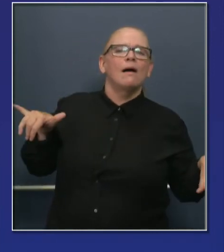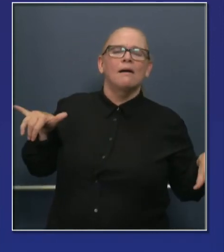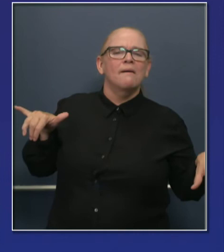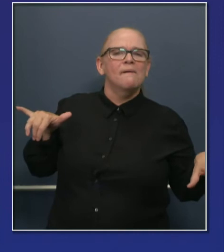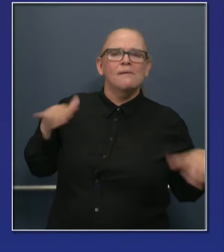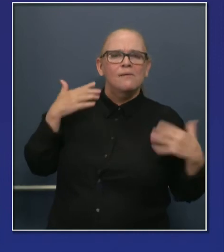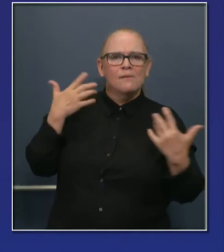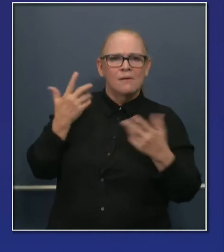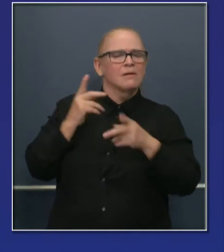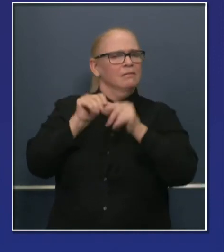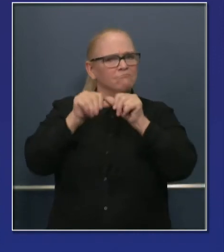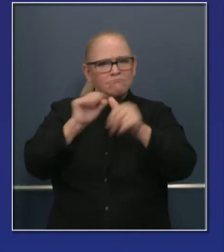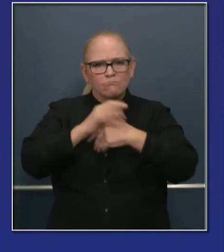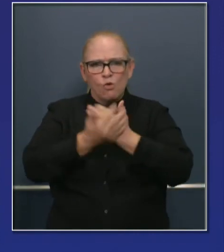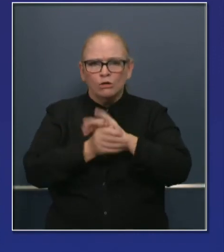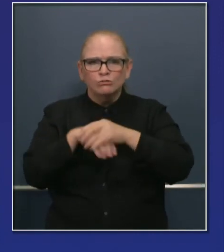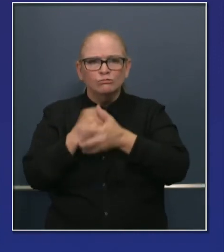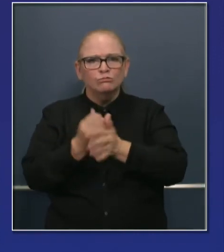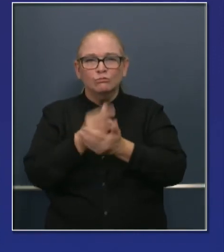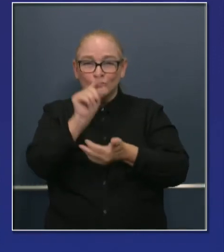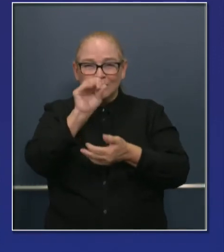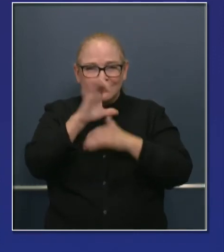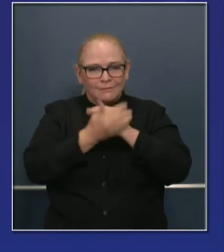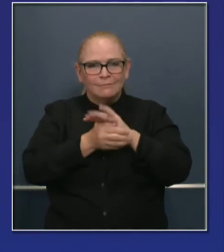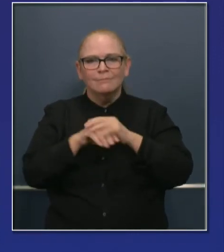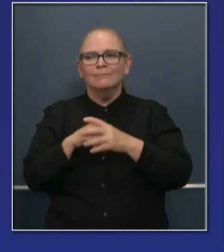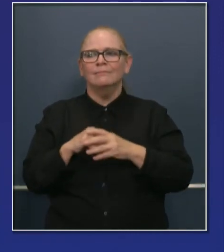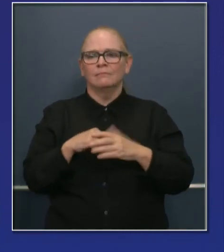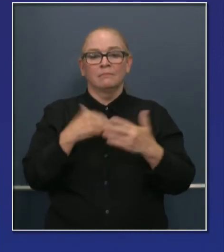more broadly and minimize mixing. I